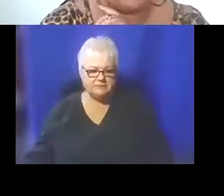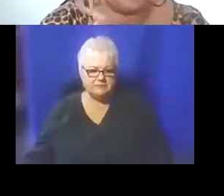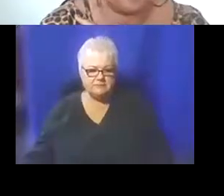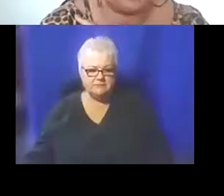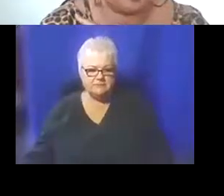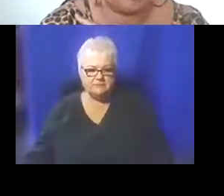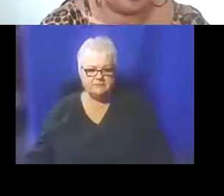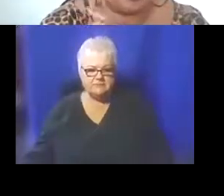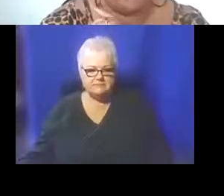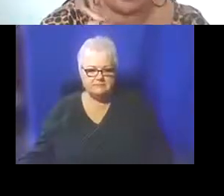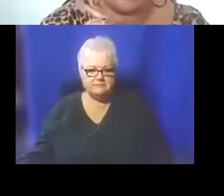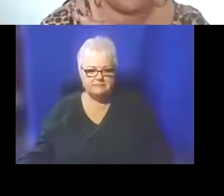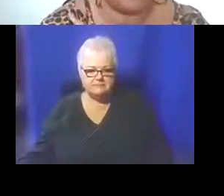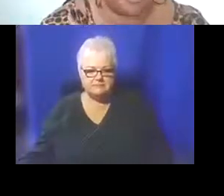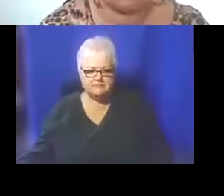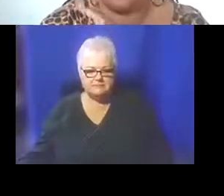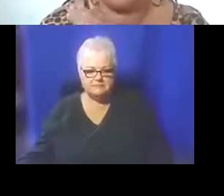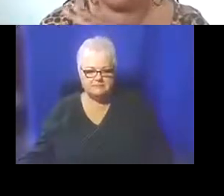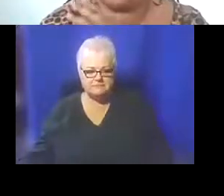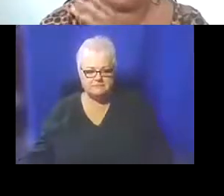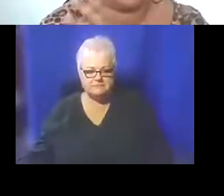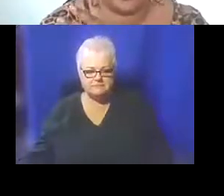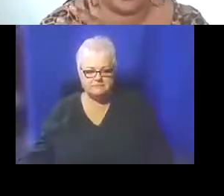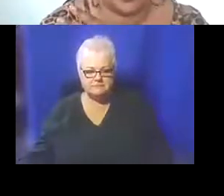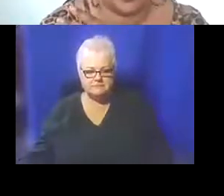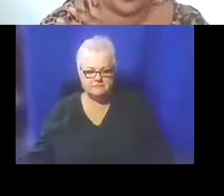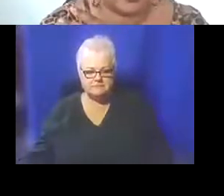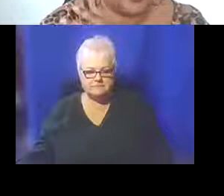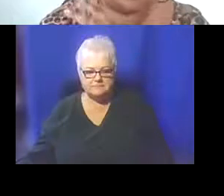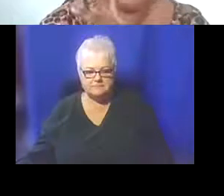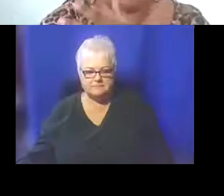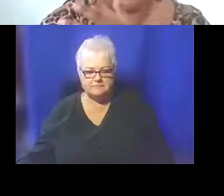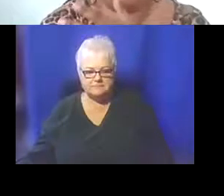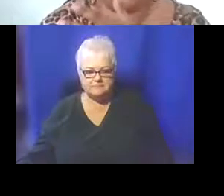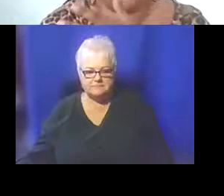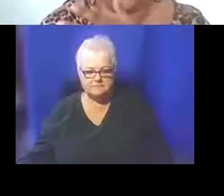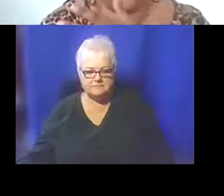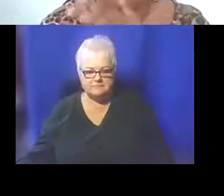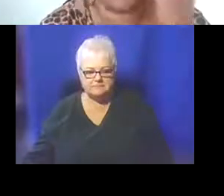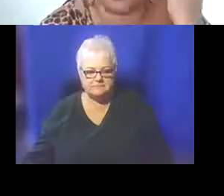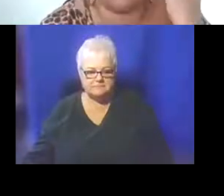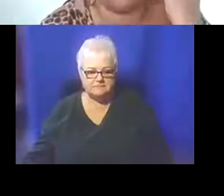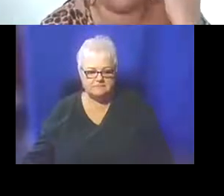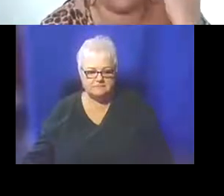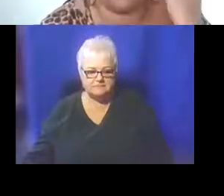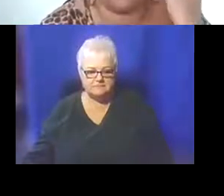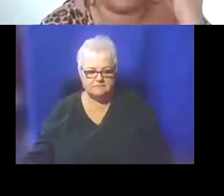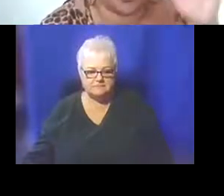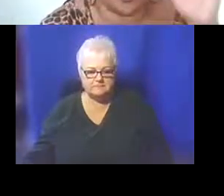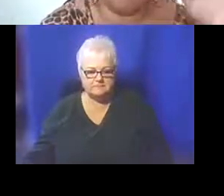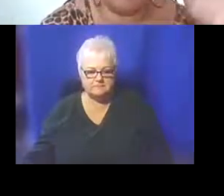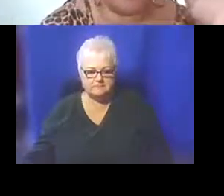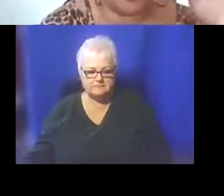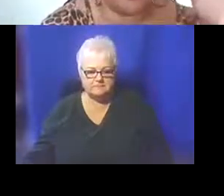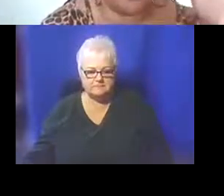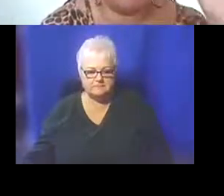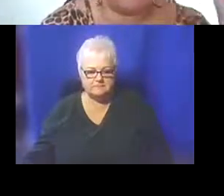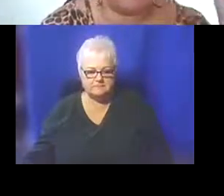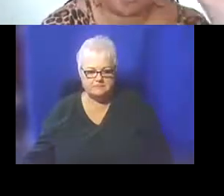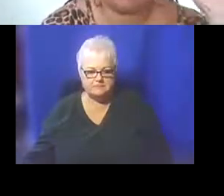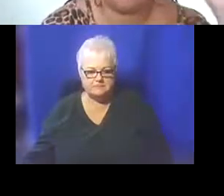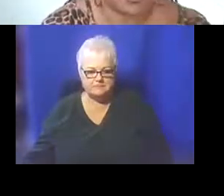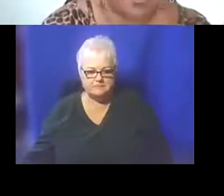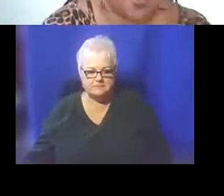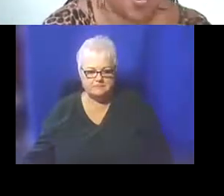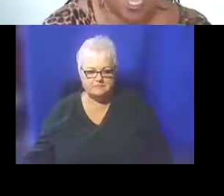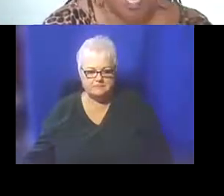to explain trauma and why sometimes when folks are storytelling, it just might not make sense. Because I know when I'm even trying to remember